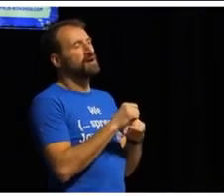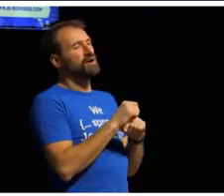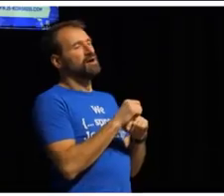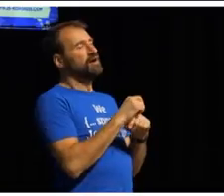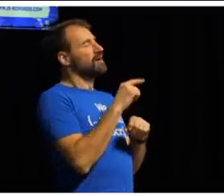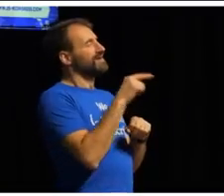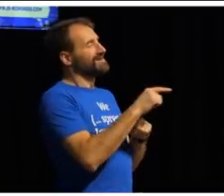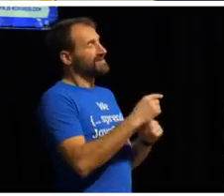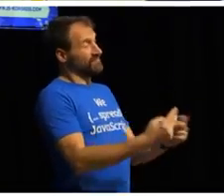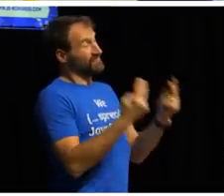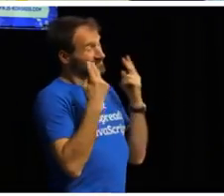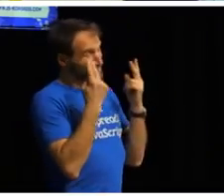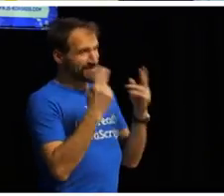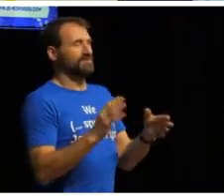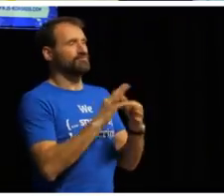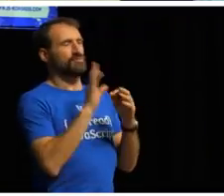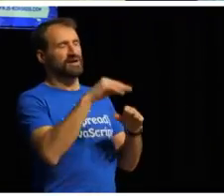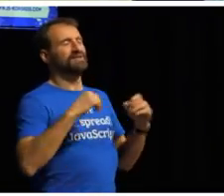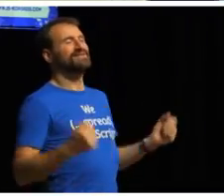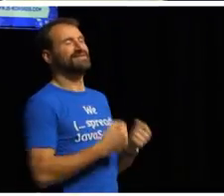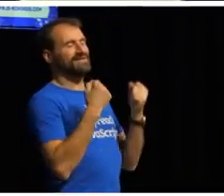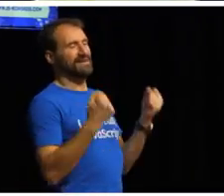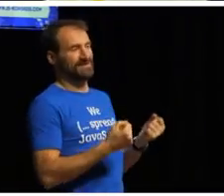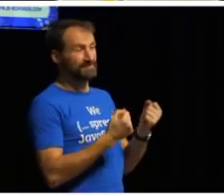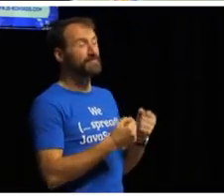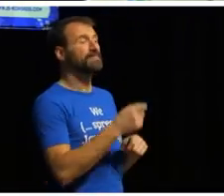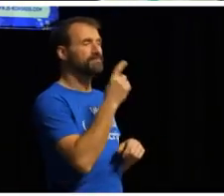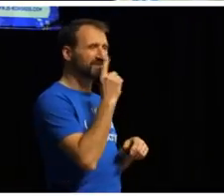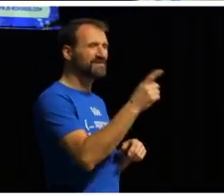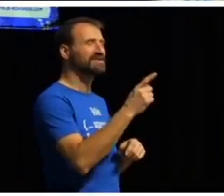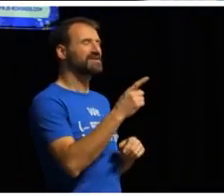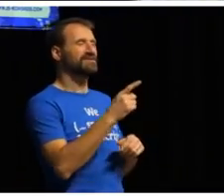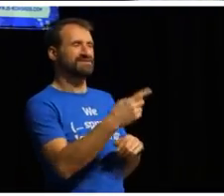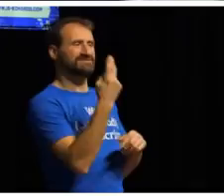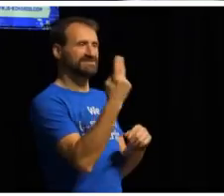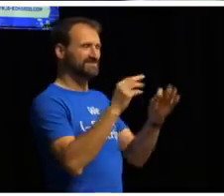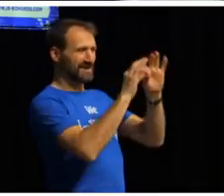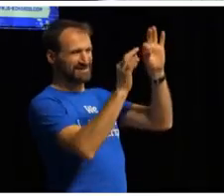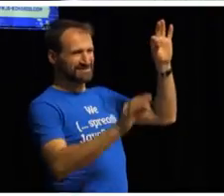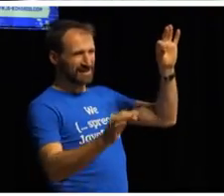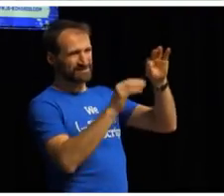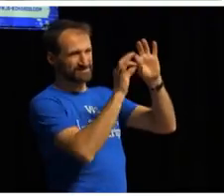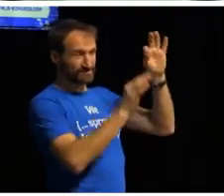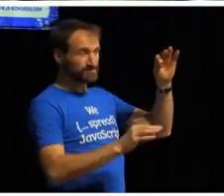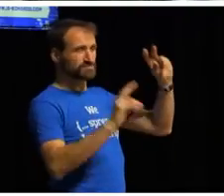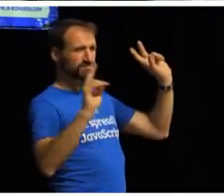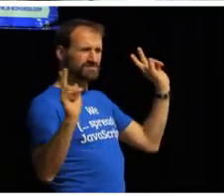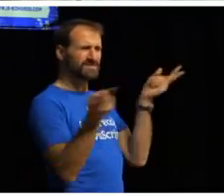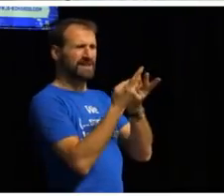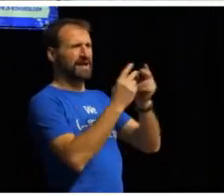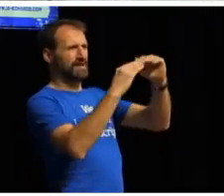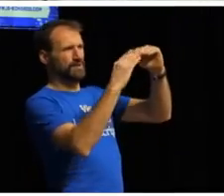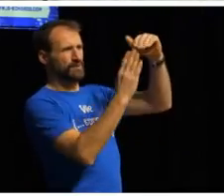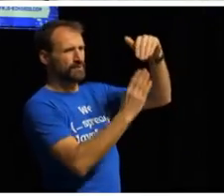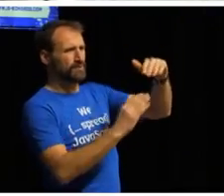training. Again, I told you, if those two lines, they go down in the same way eventually, this is a good thing.